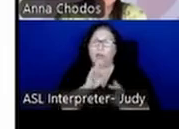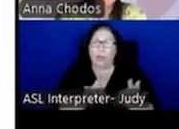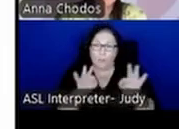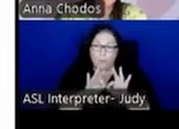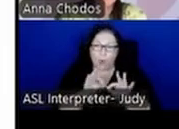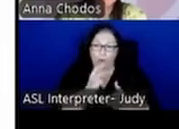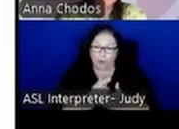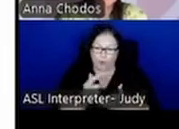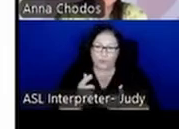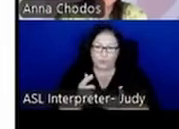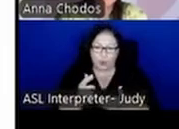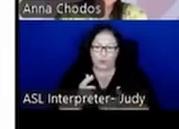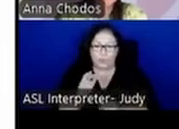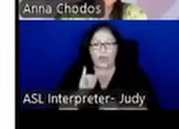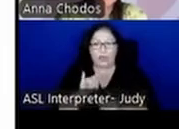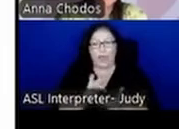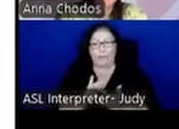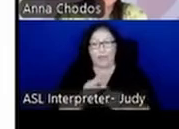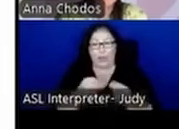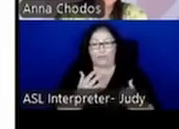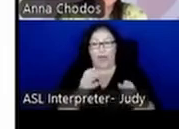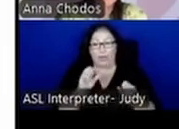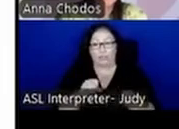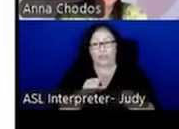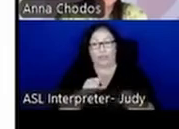medical providers can lean into.